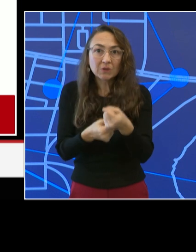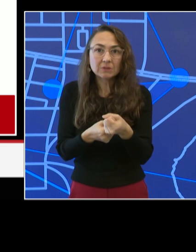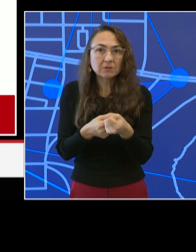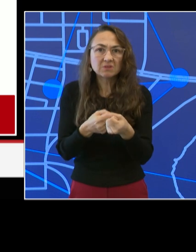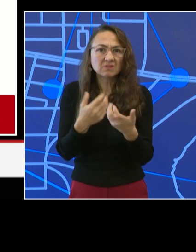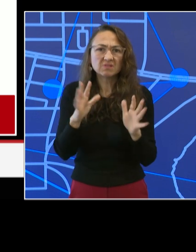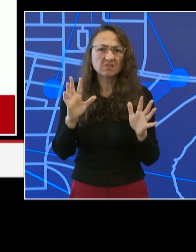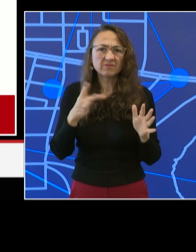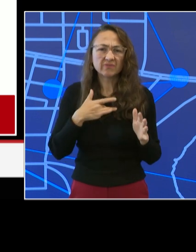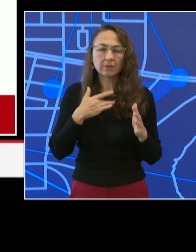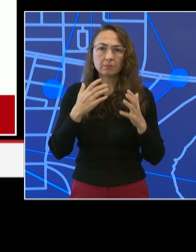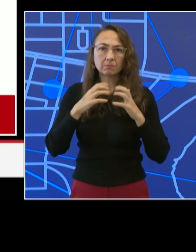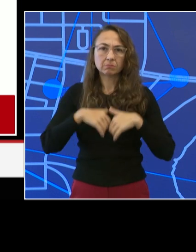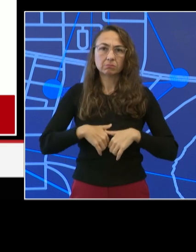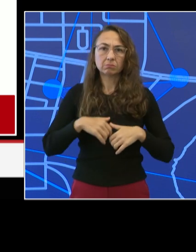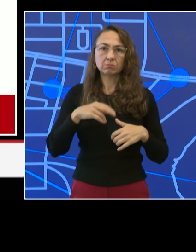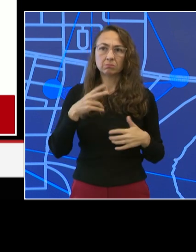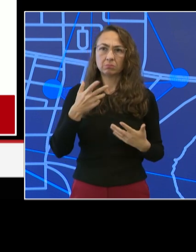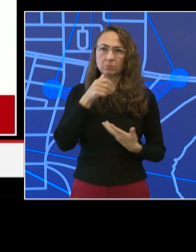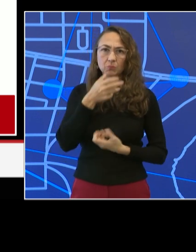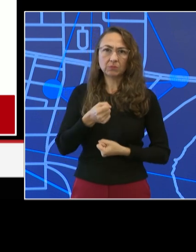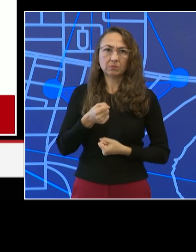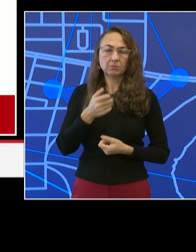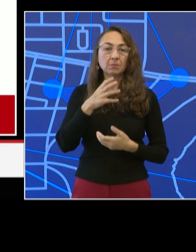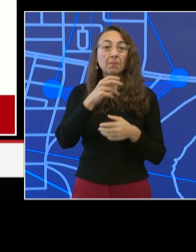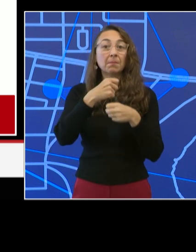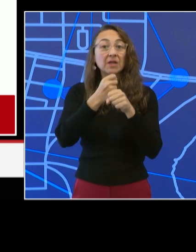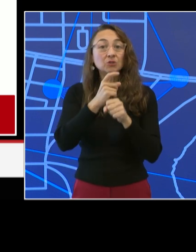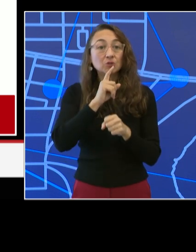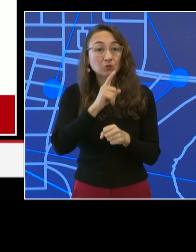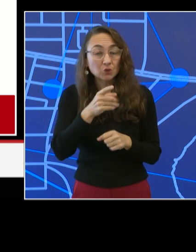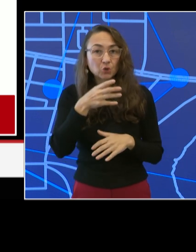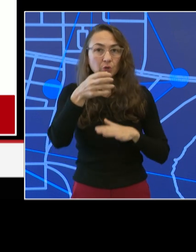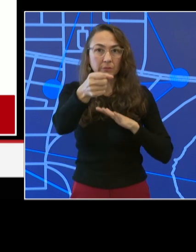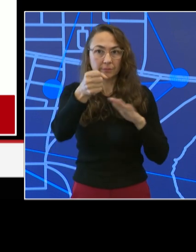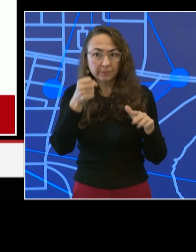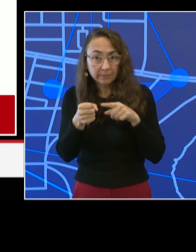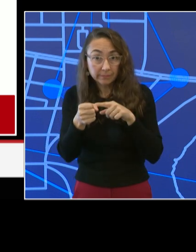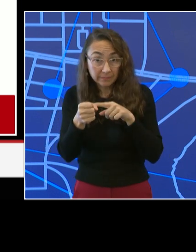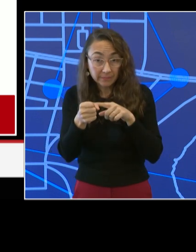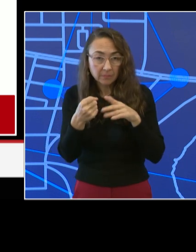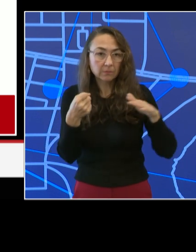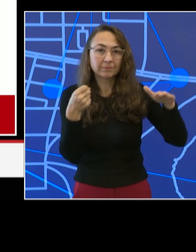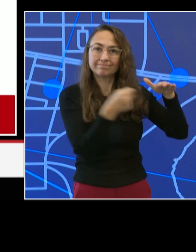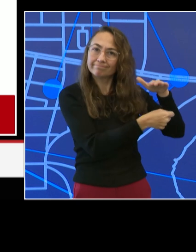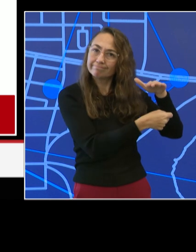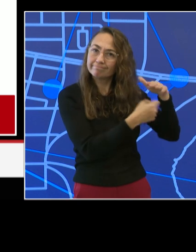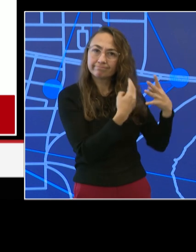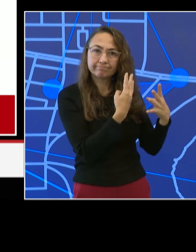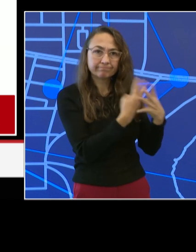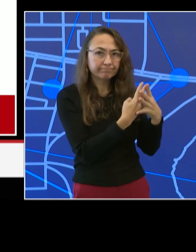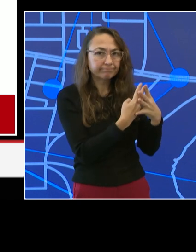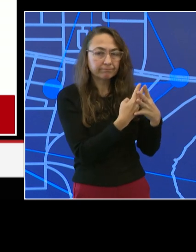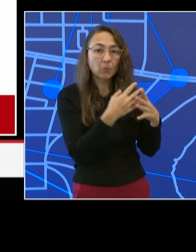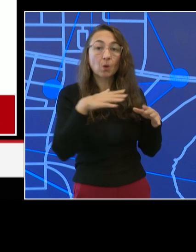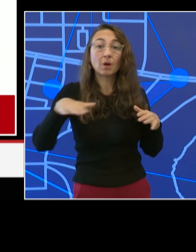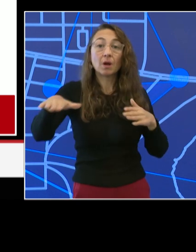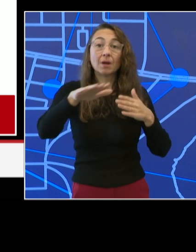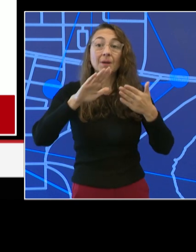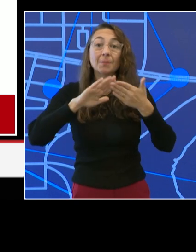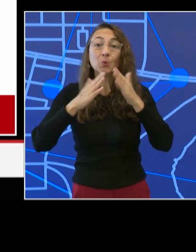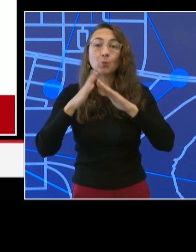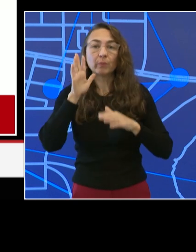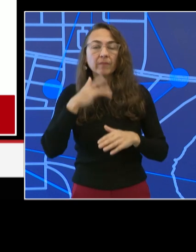the trust that we can keep people safe and that then they can participate with us in the process of case closure. And so those